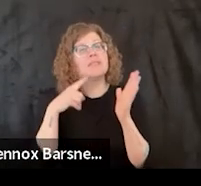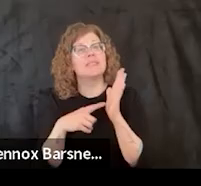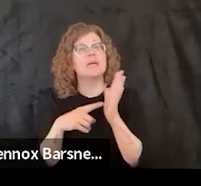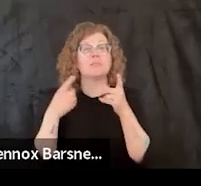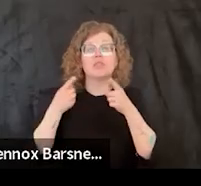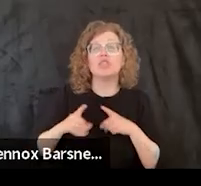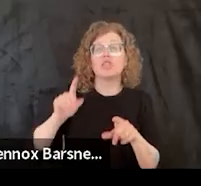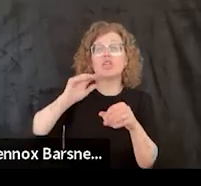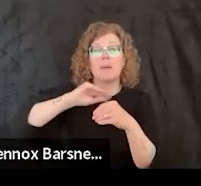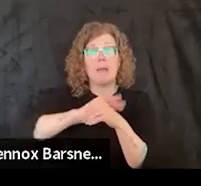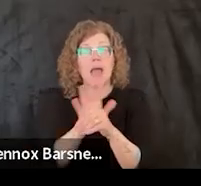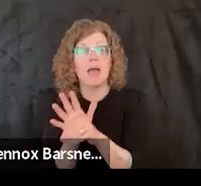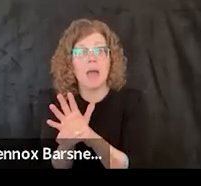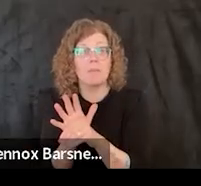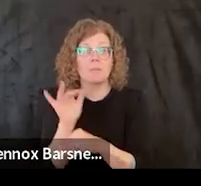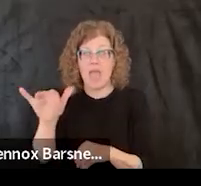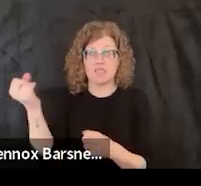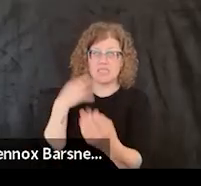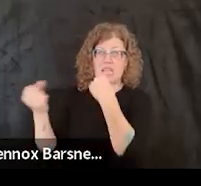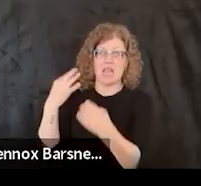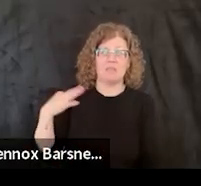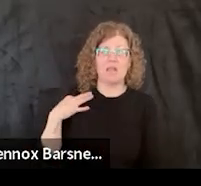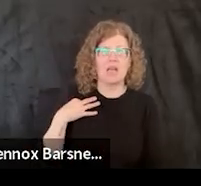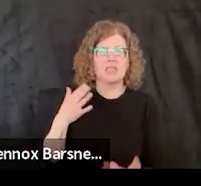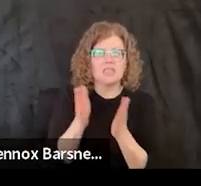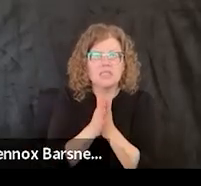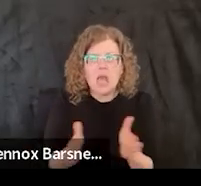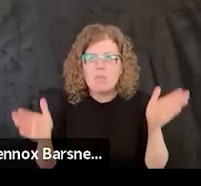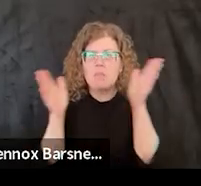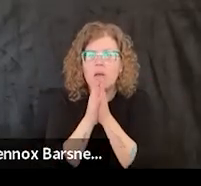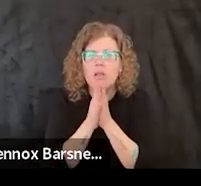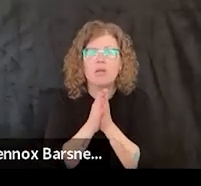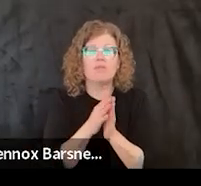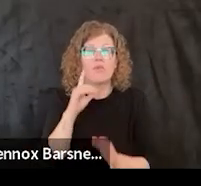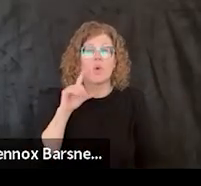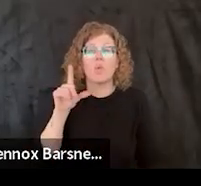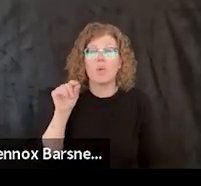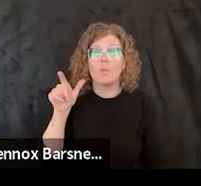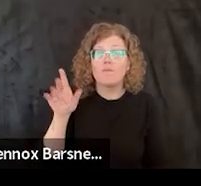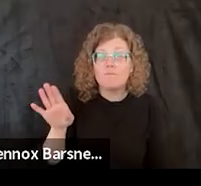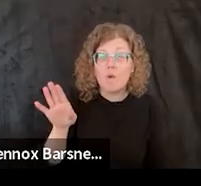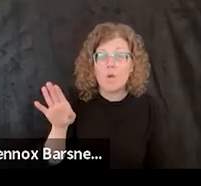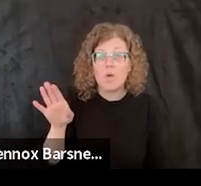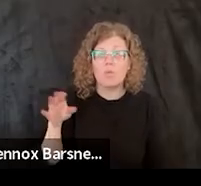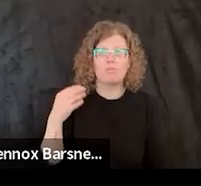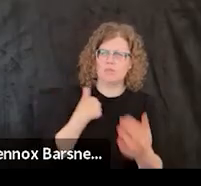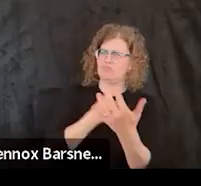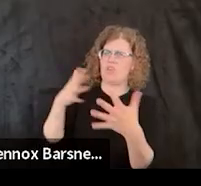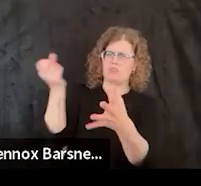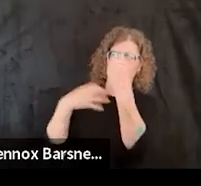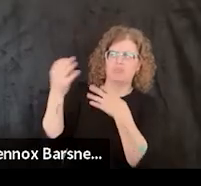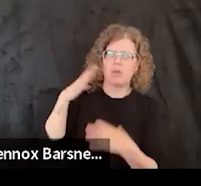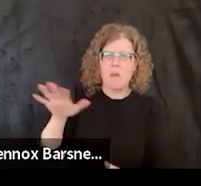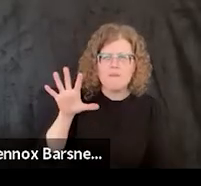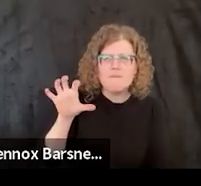For context, in 2024, we received just over 500 applications with a success rate of